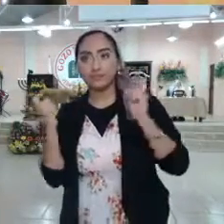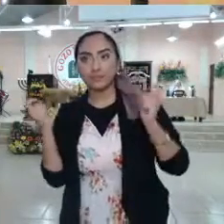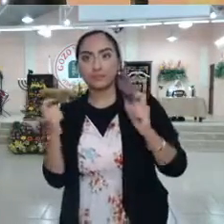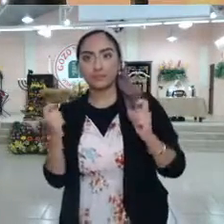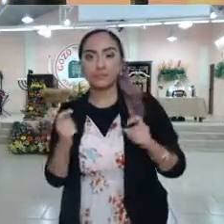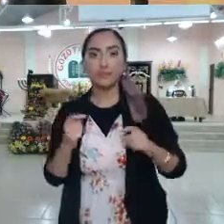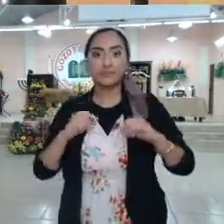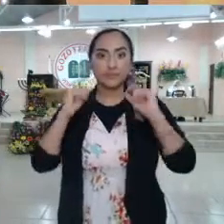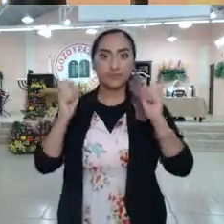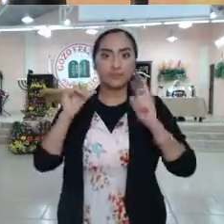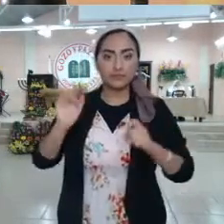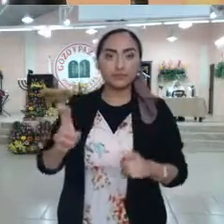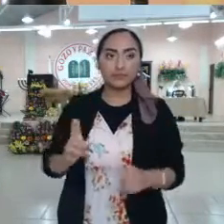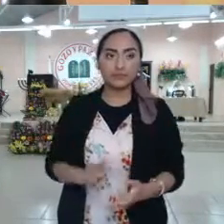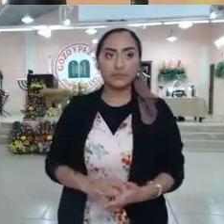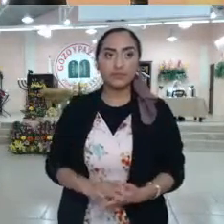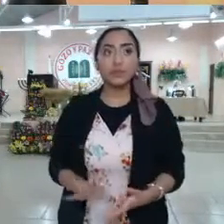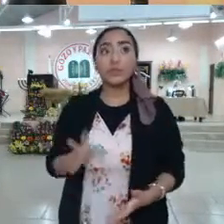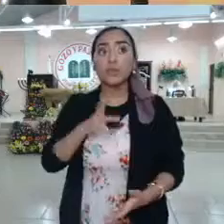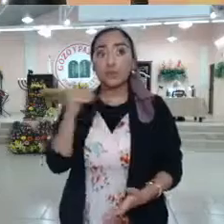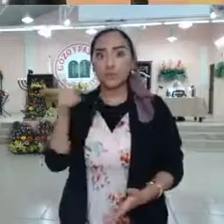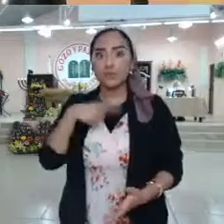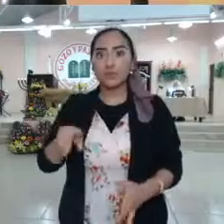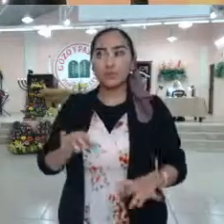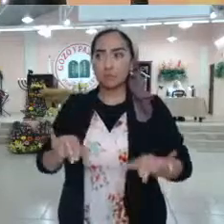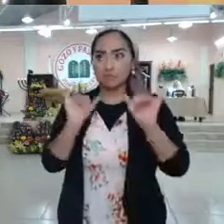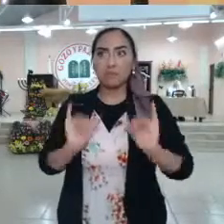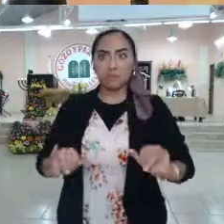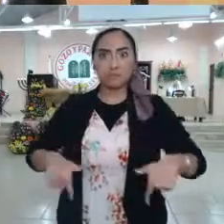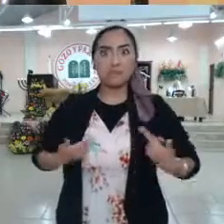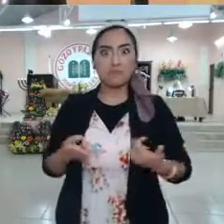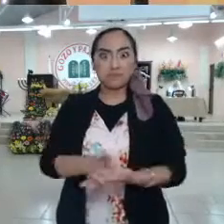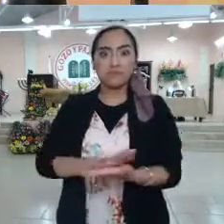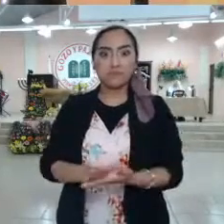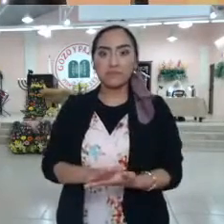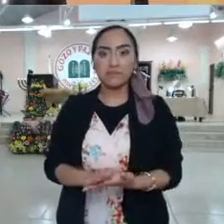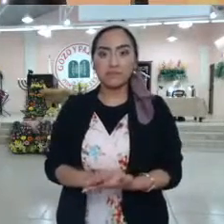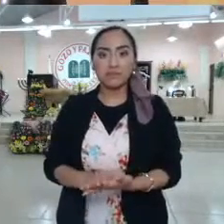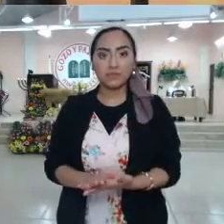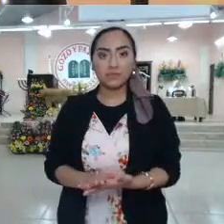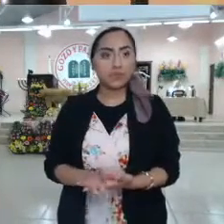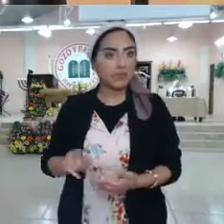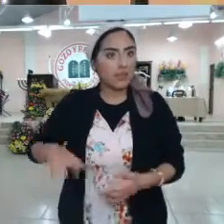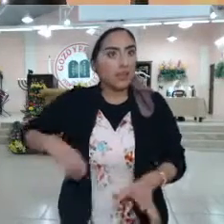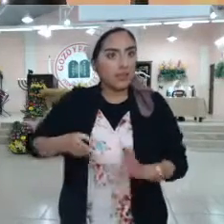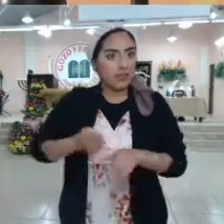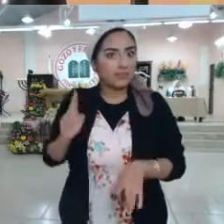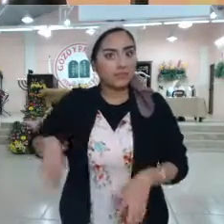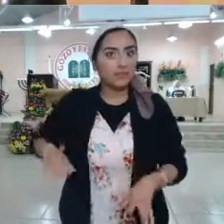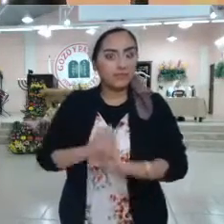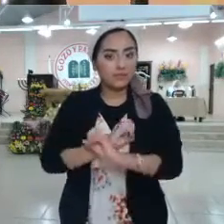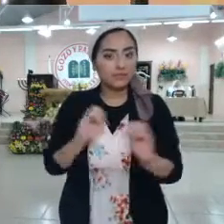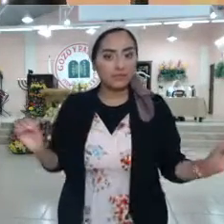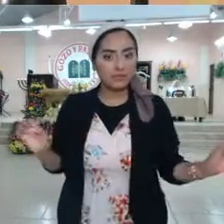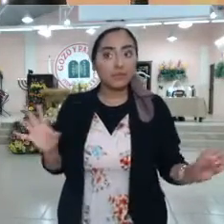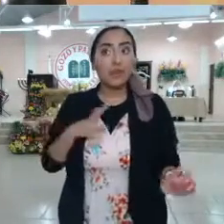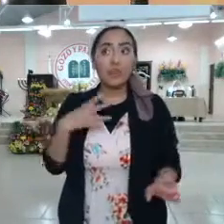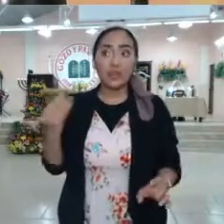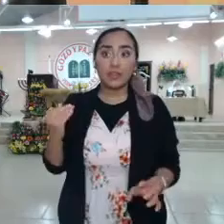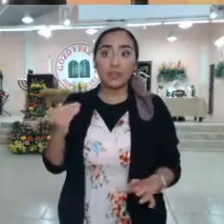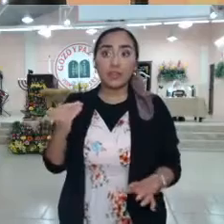brothers came that they didn't come to other feasts, and that they keep themselves in holiness, that they haven't